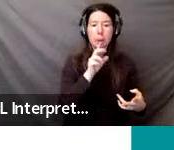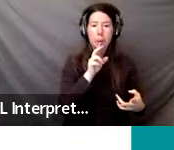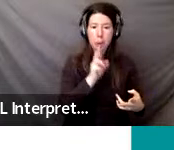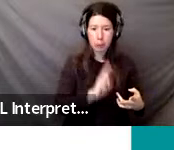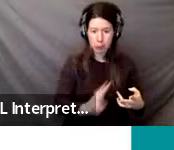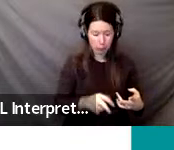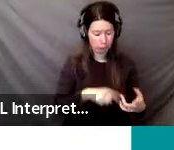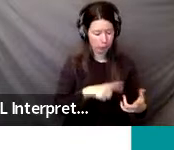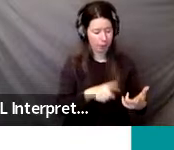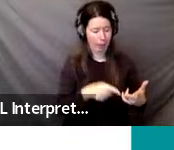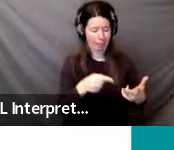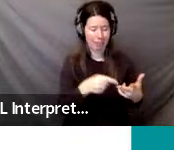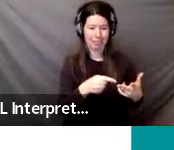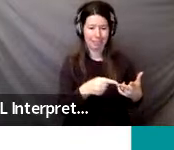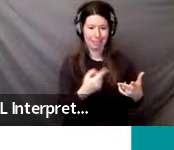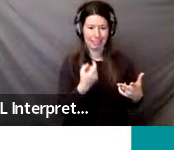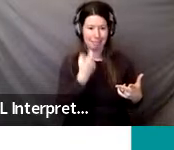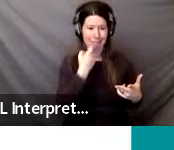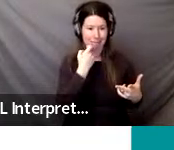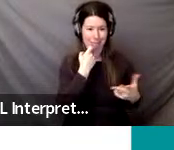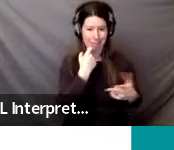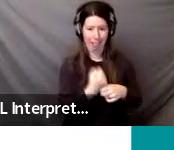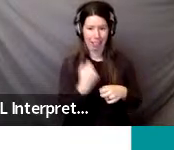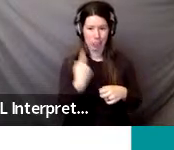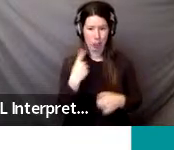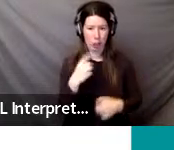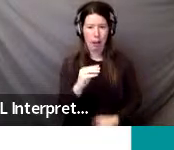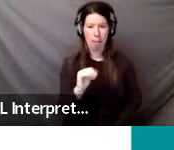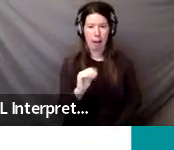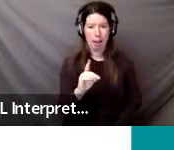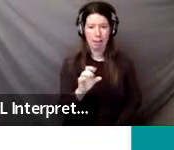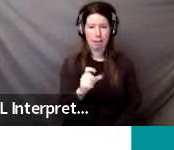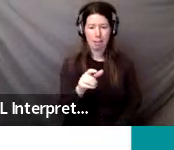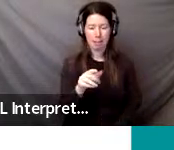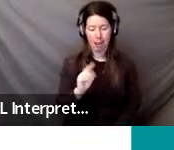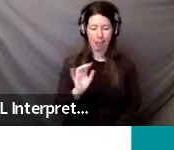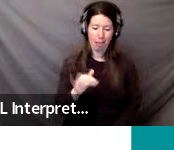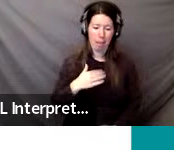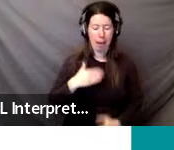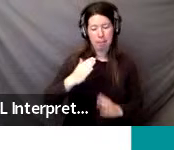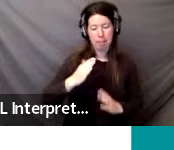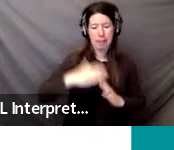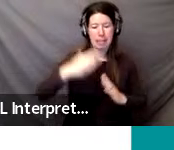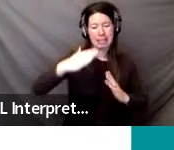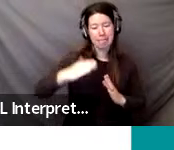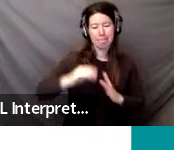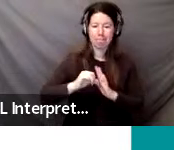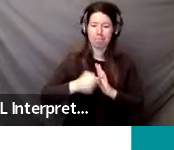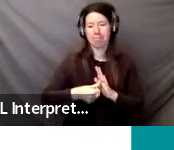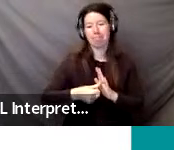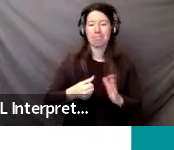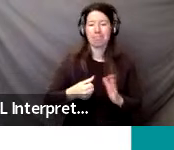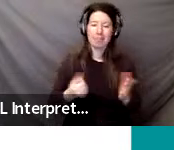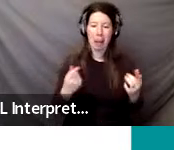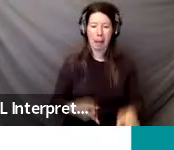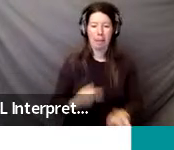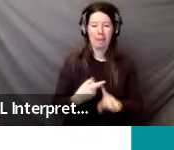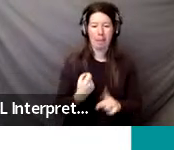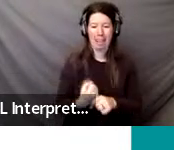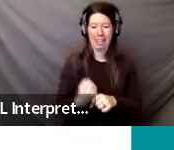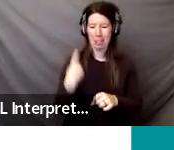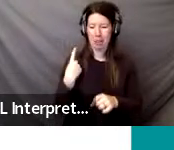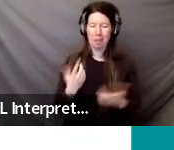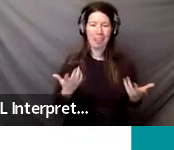Miss Madison last year. That's one of my big pieces of last year. So it's all for